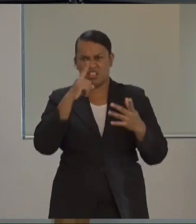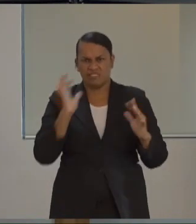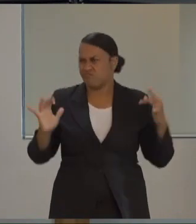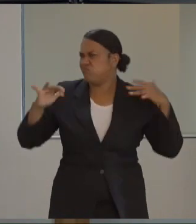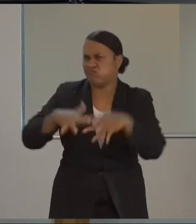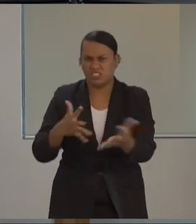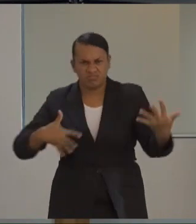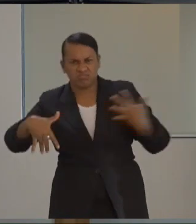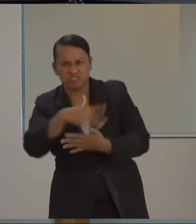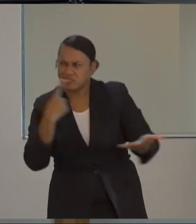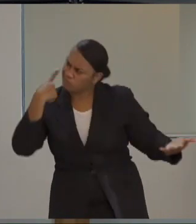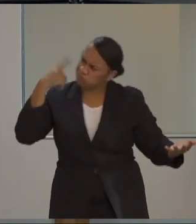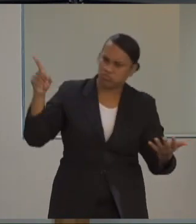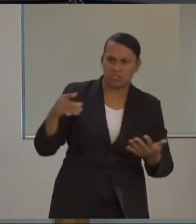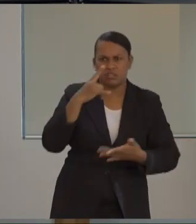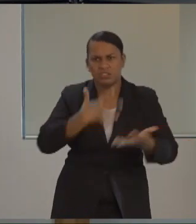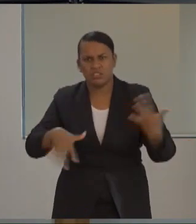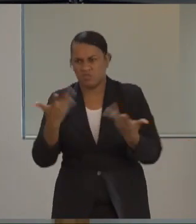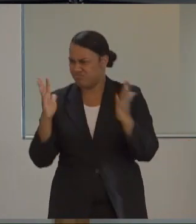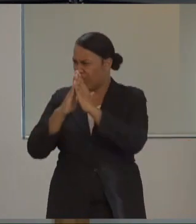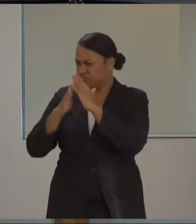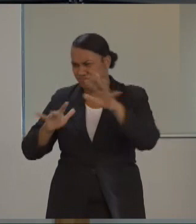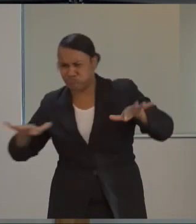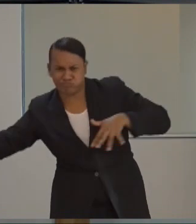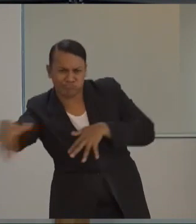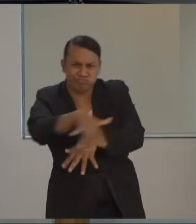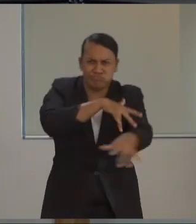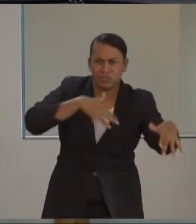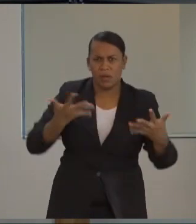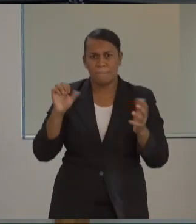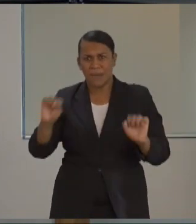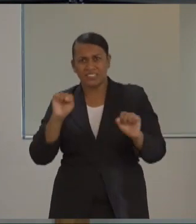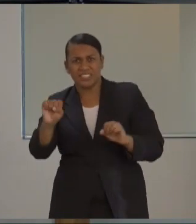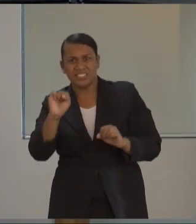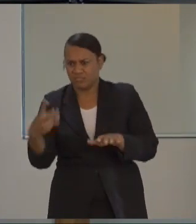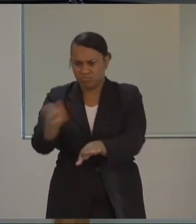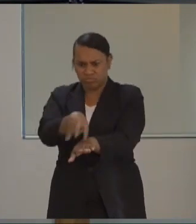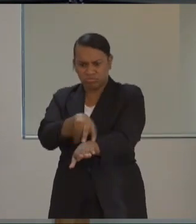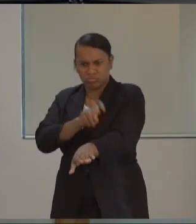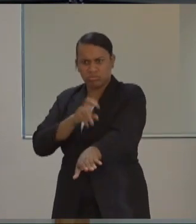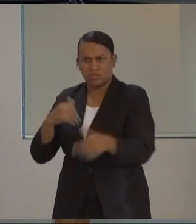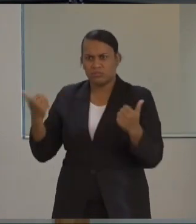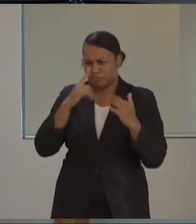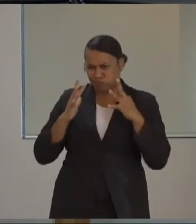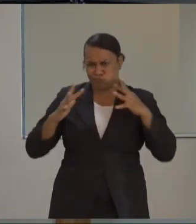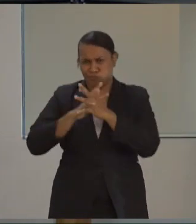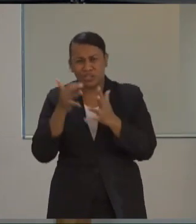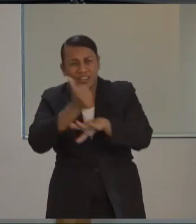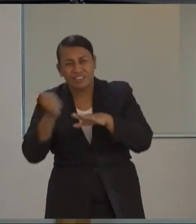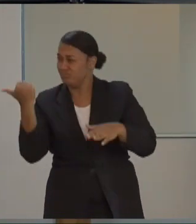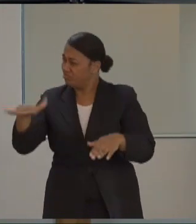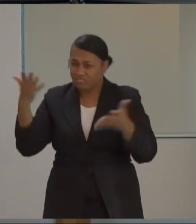just congregated out there, the movement in buses. Government has been giving out clear directives